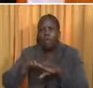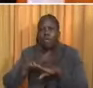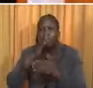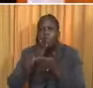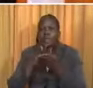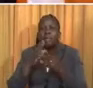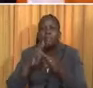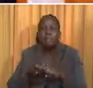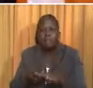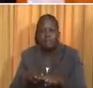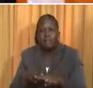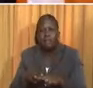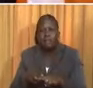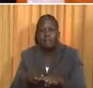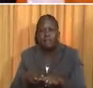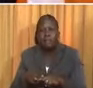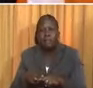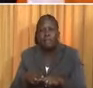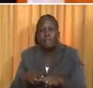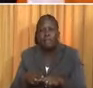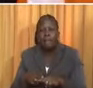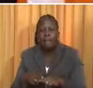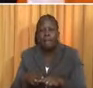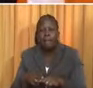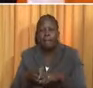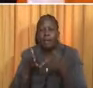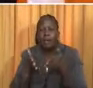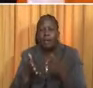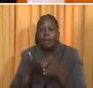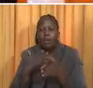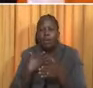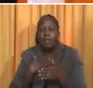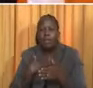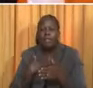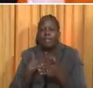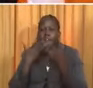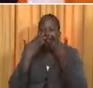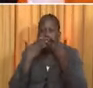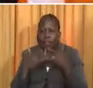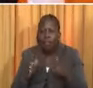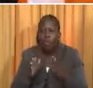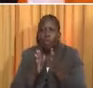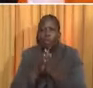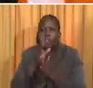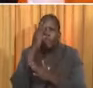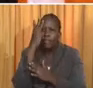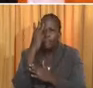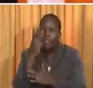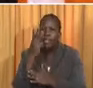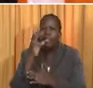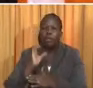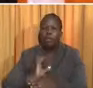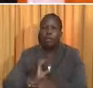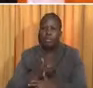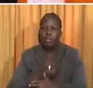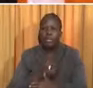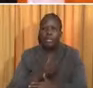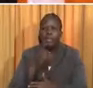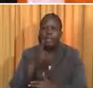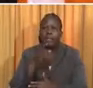its affairs. I arrive at the conclusion that with 3 commissioners, the IBC was